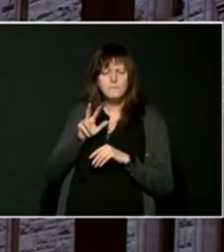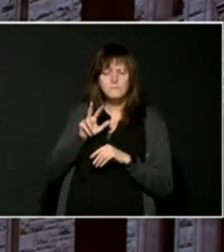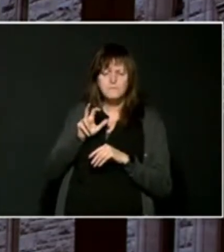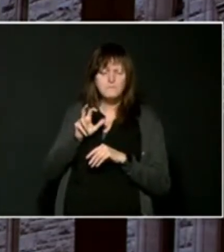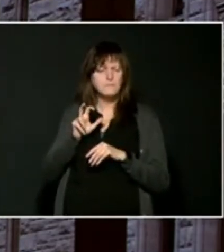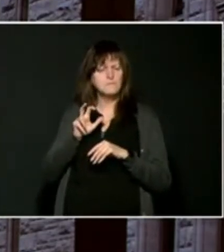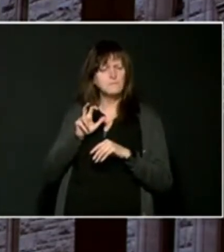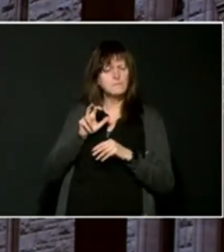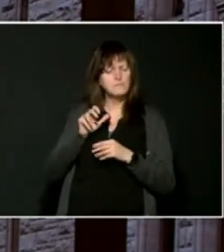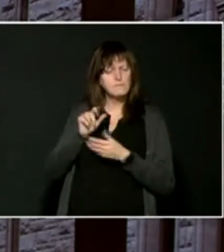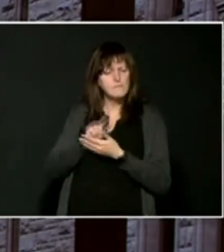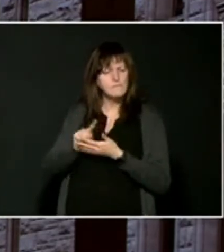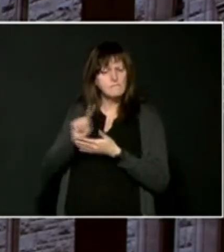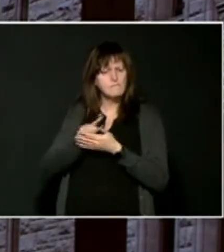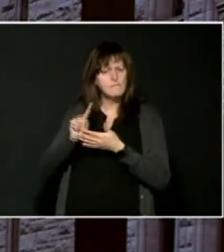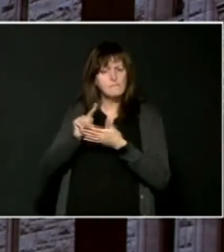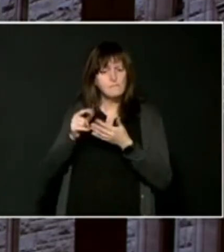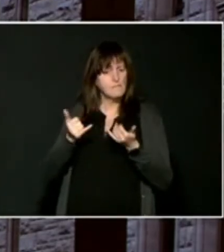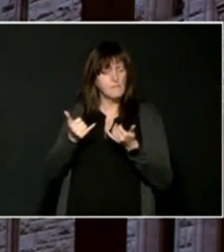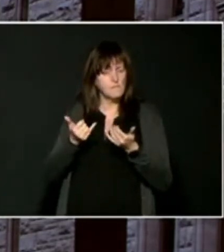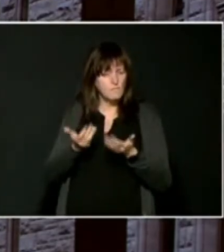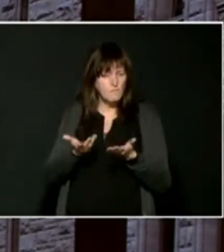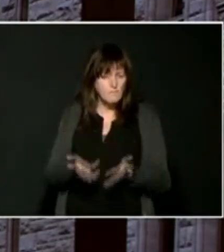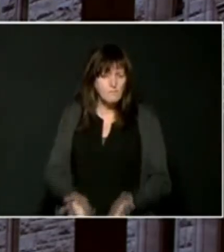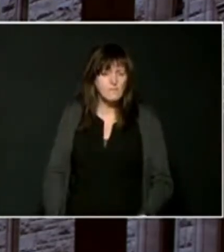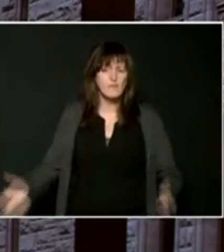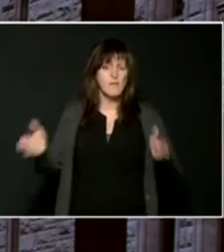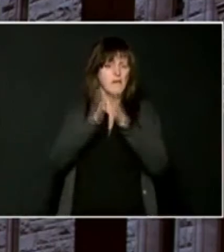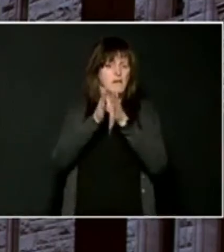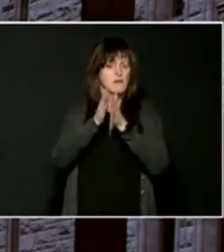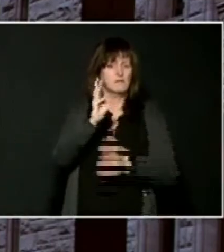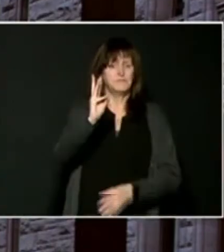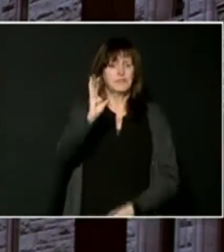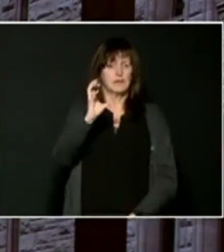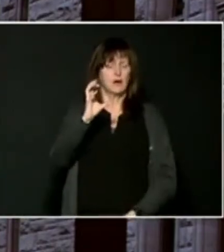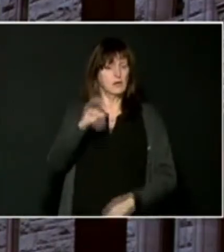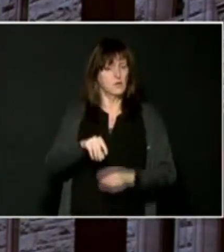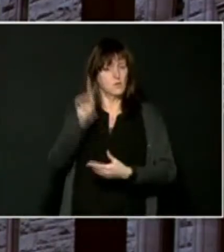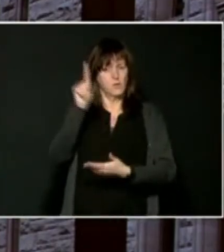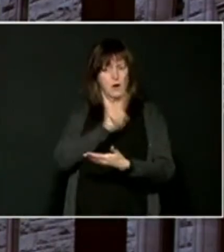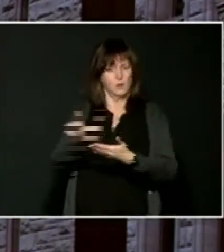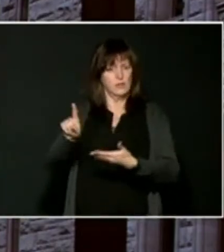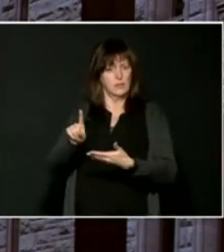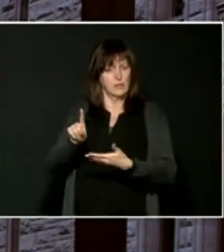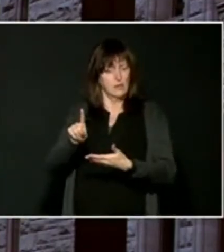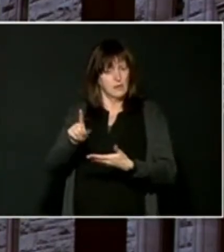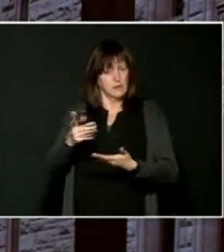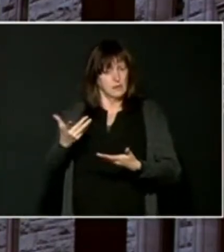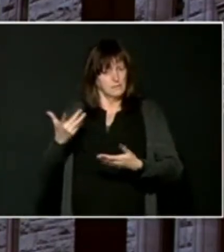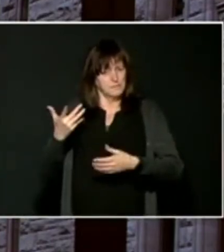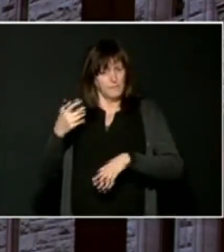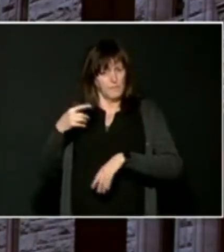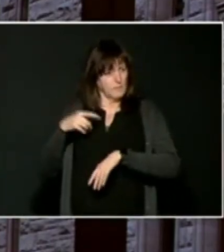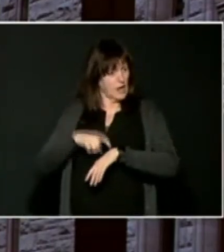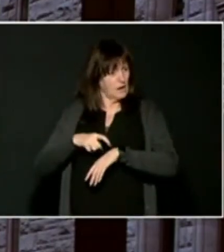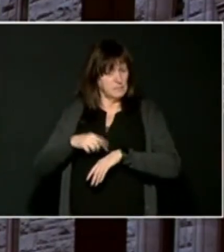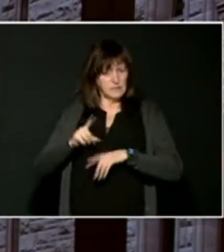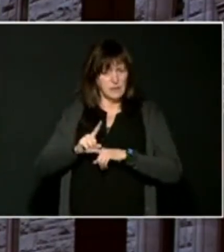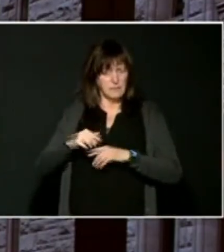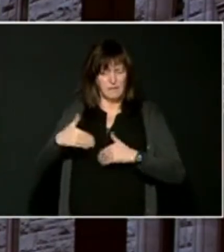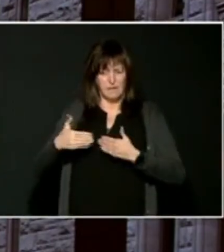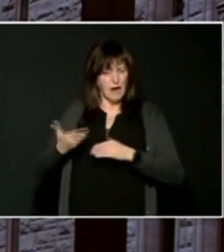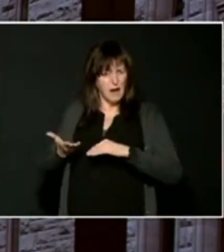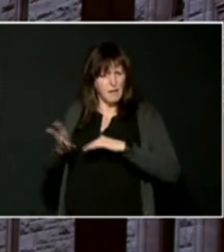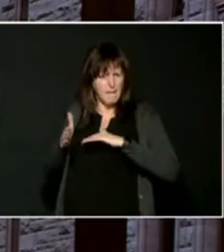Now, this was a doubling of that within 1 week, 600 increase. So the pace of increase is moving at a faster rate.